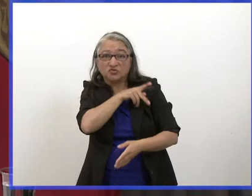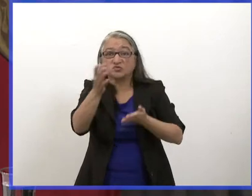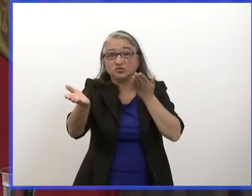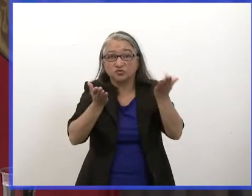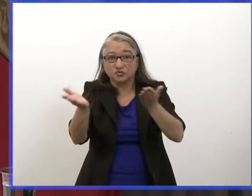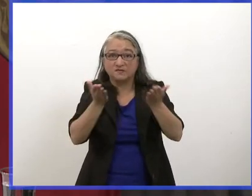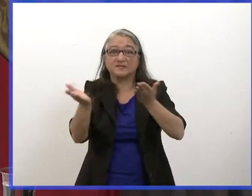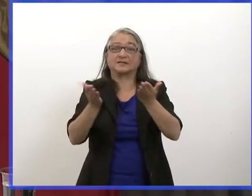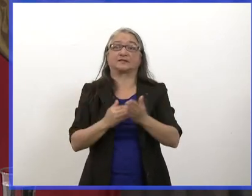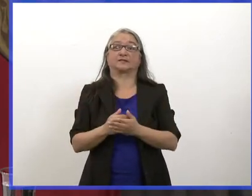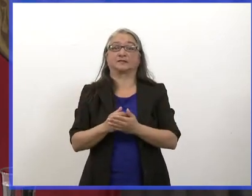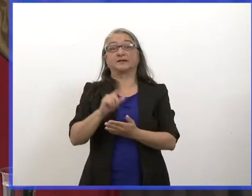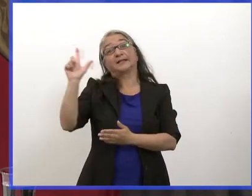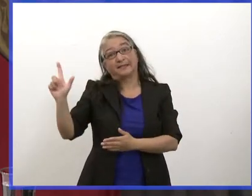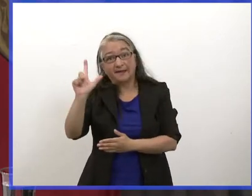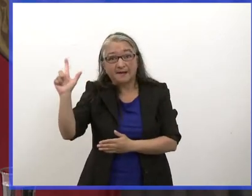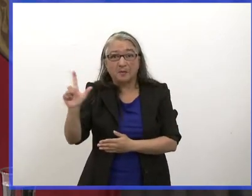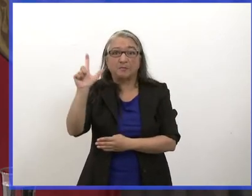libraries.